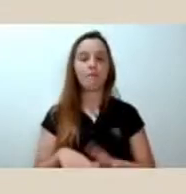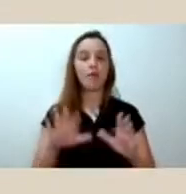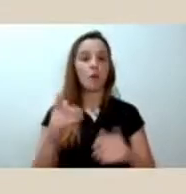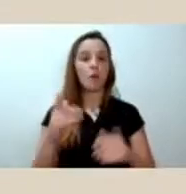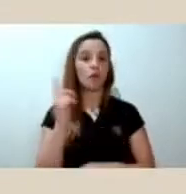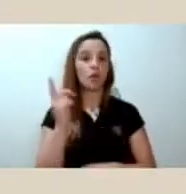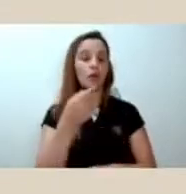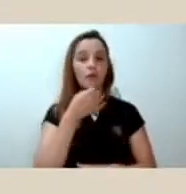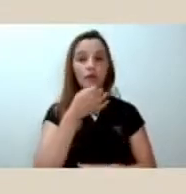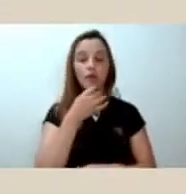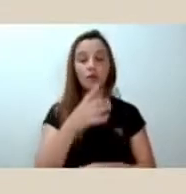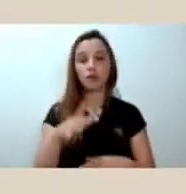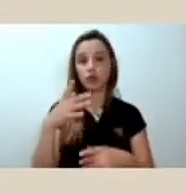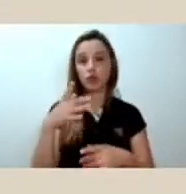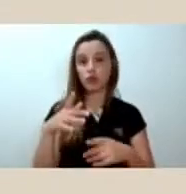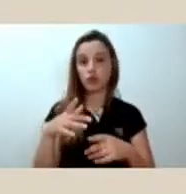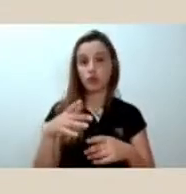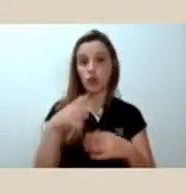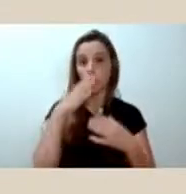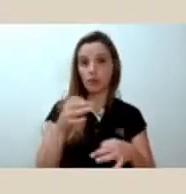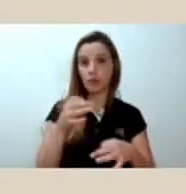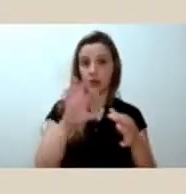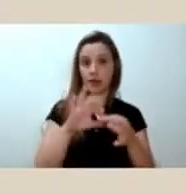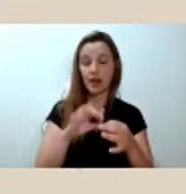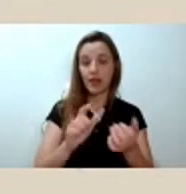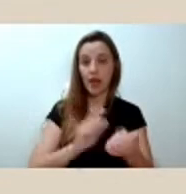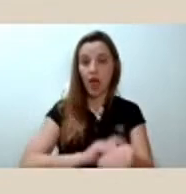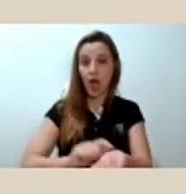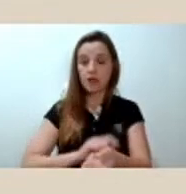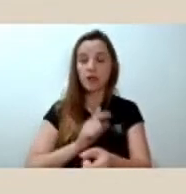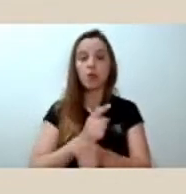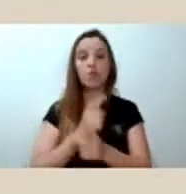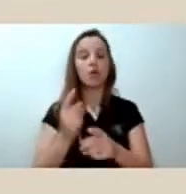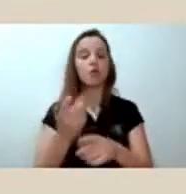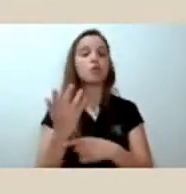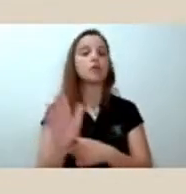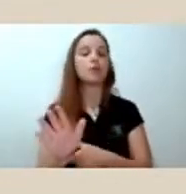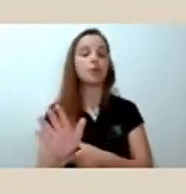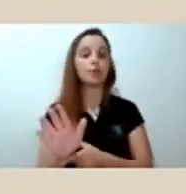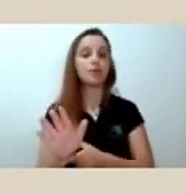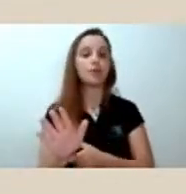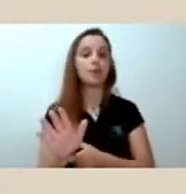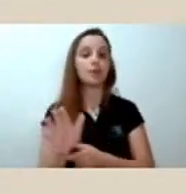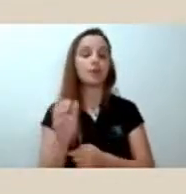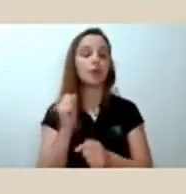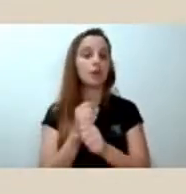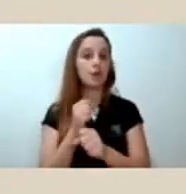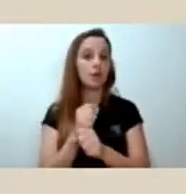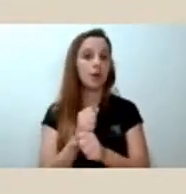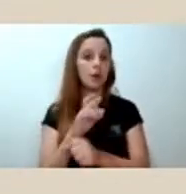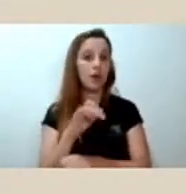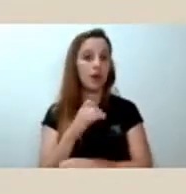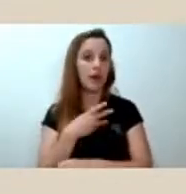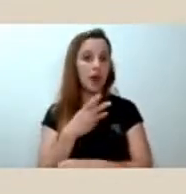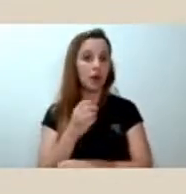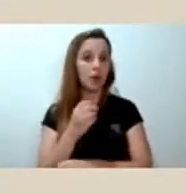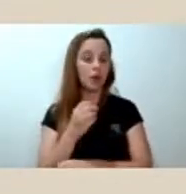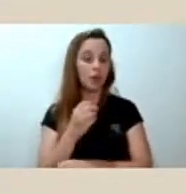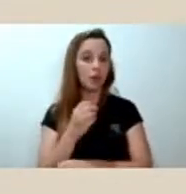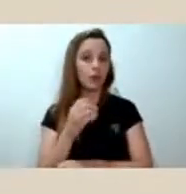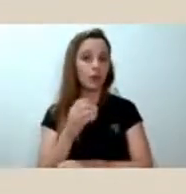comportamentos ligados à questão racial. Porque, por exemplo, o trabalho que o Ricardo trouxe é